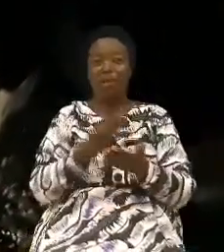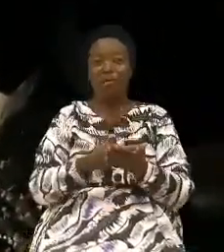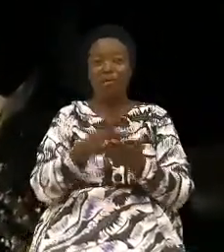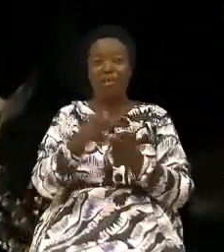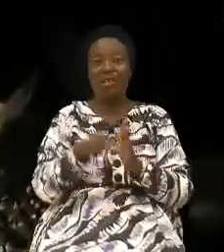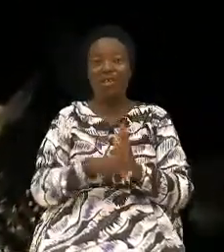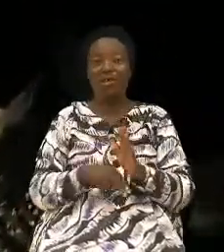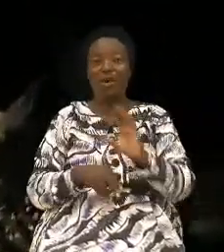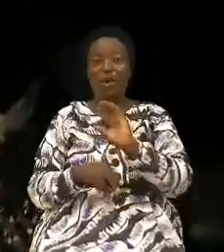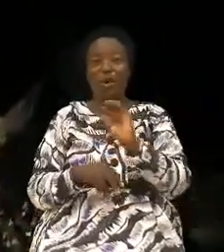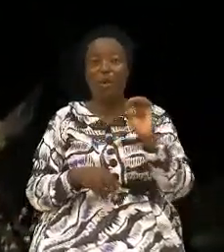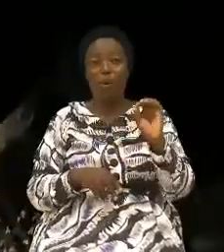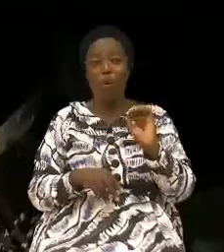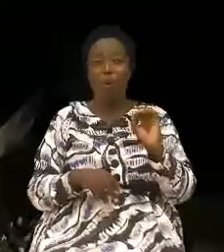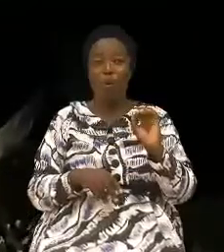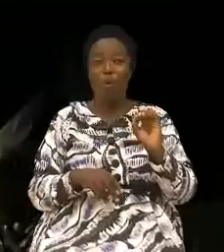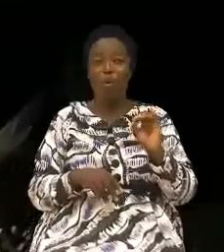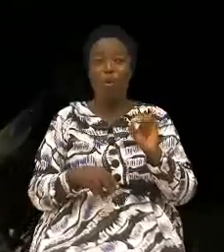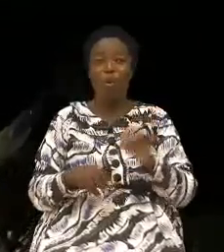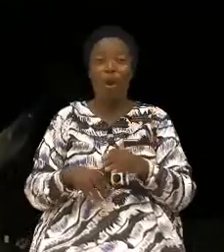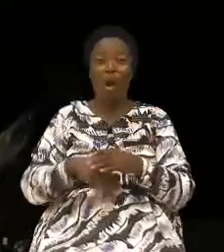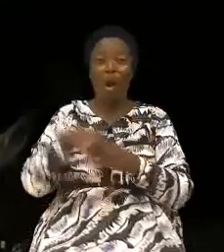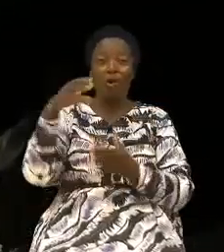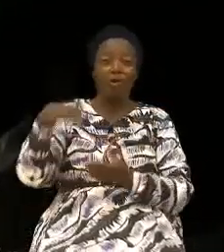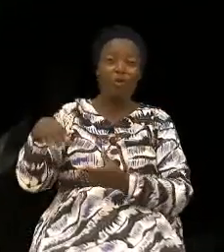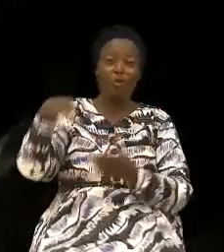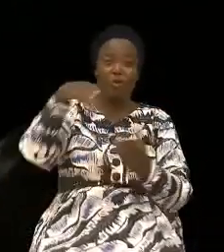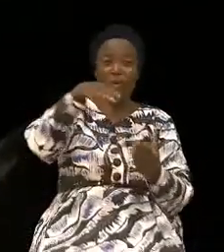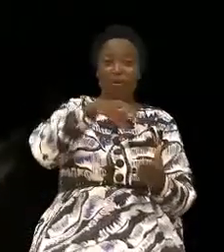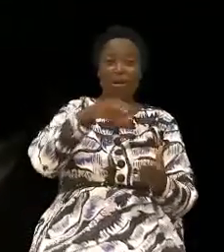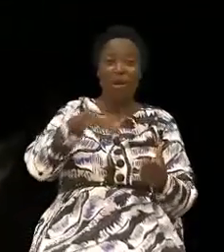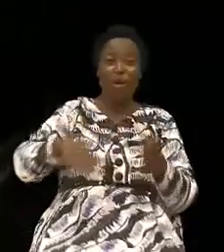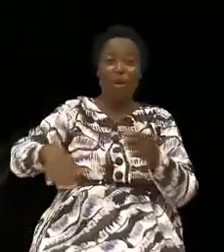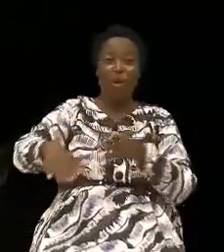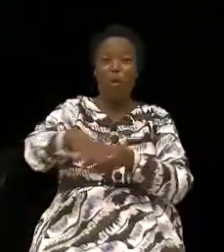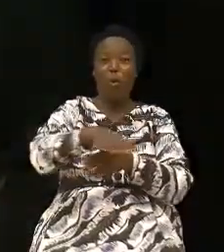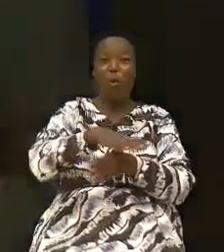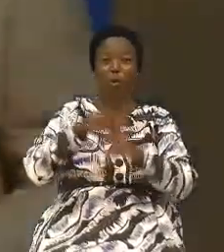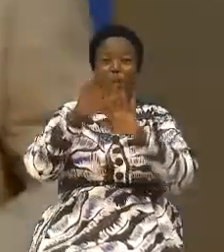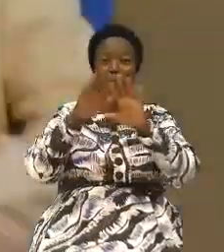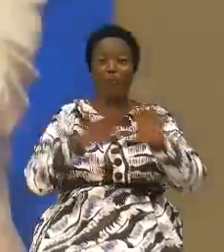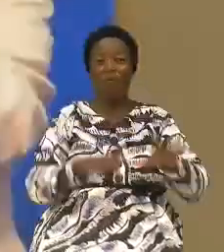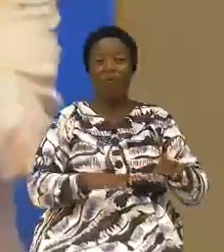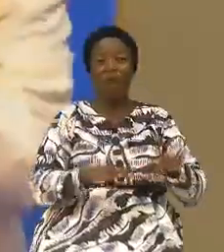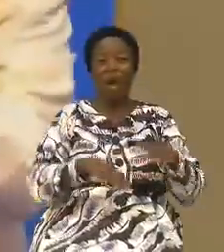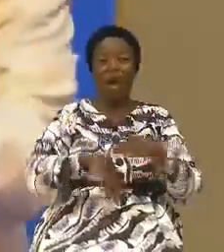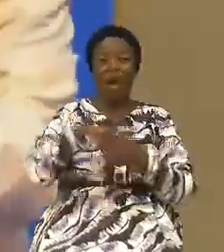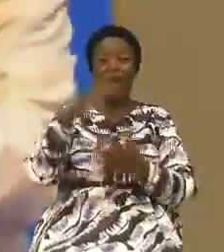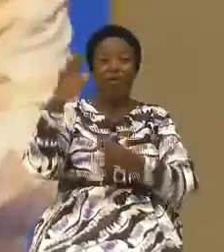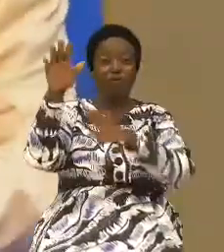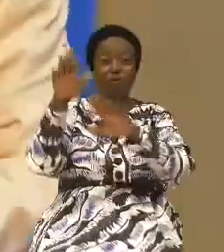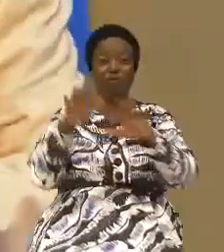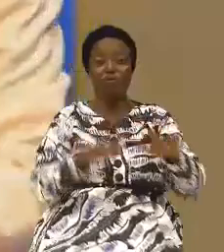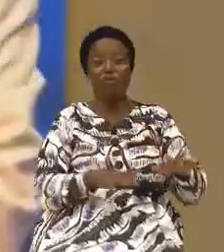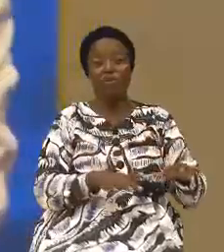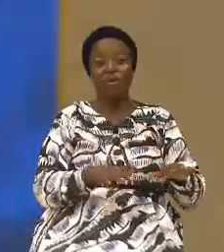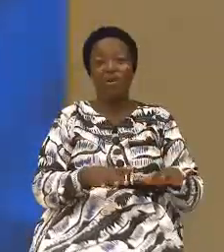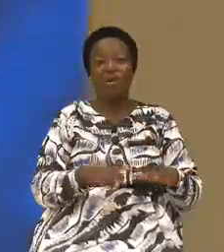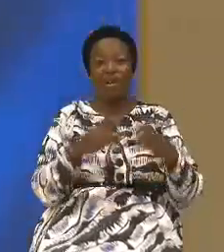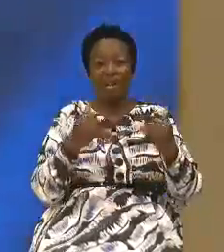O, outpouring, overflow, outflow. Now,